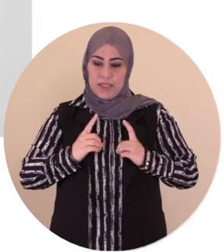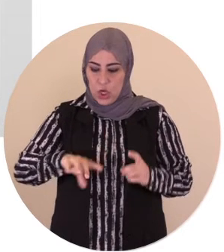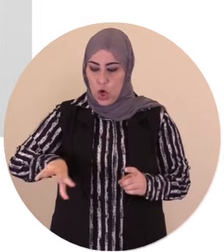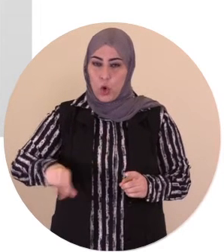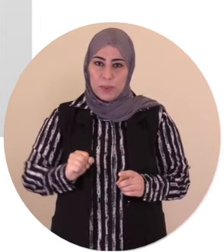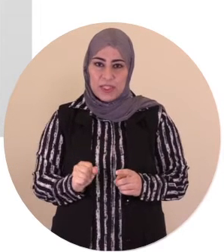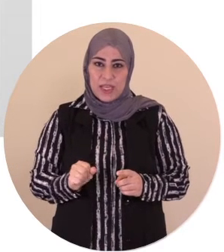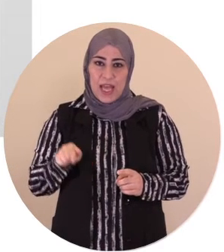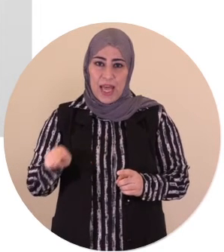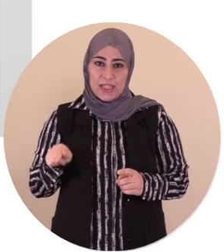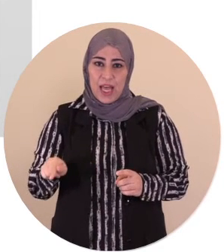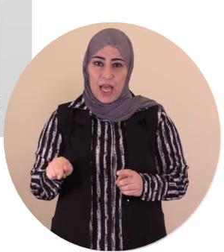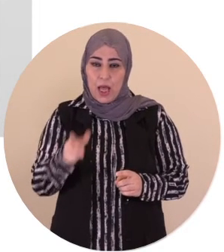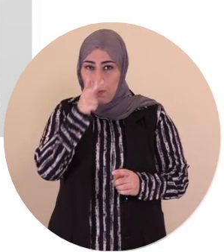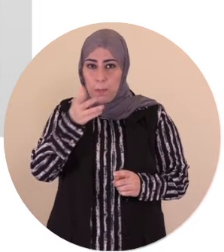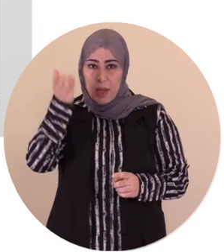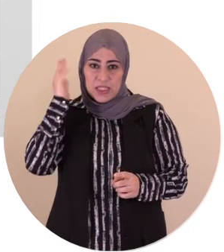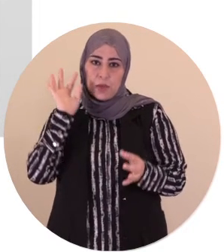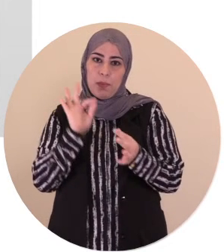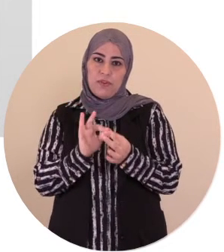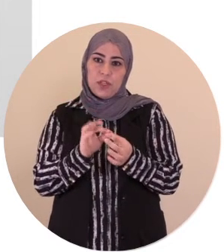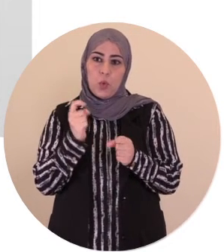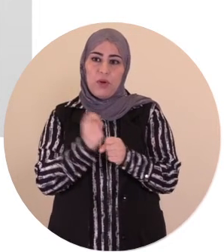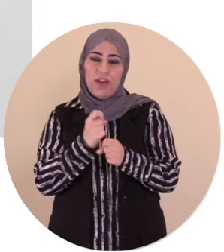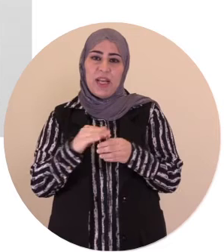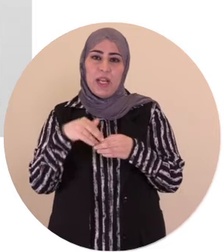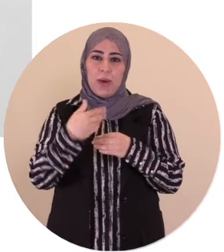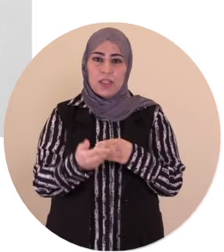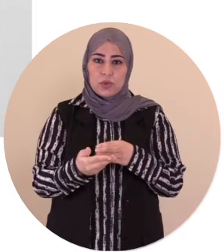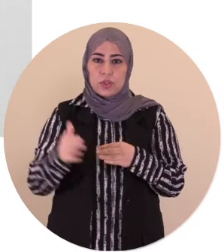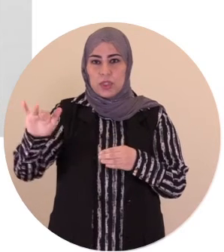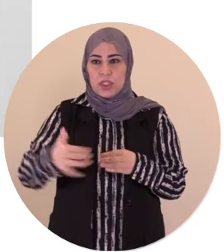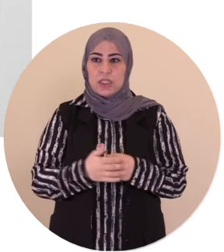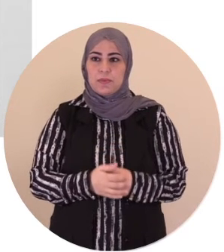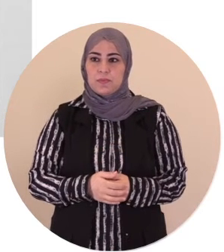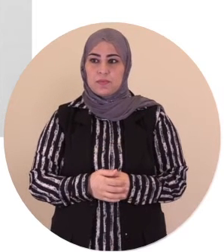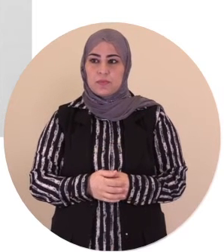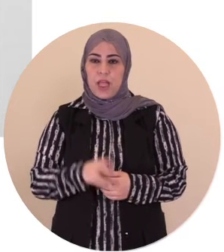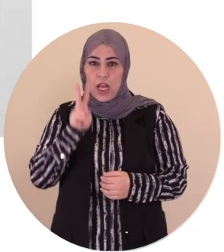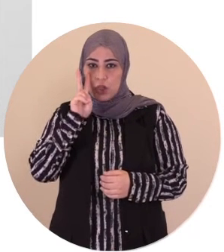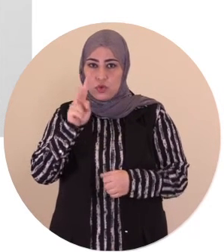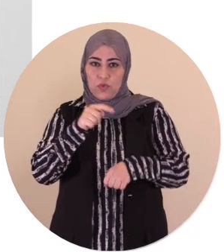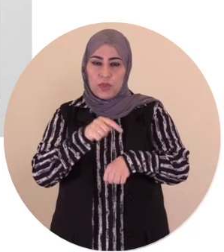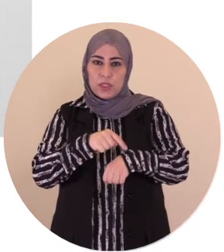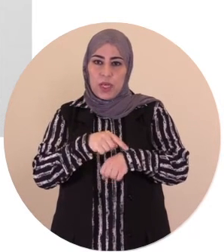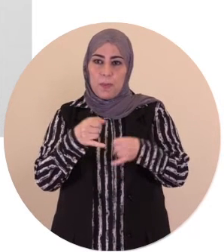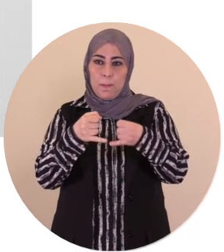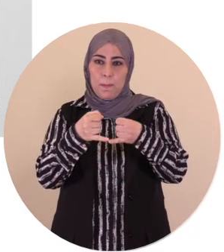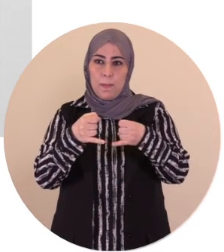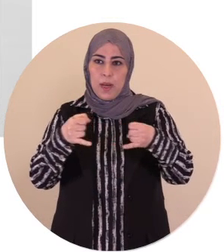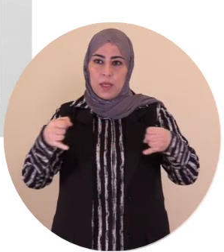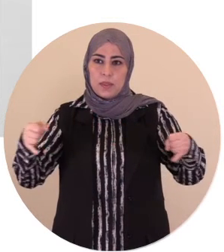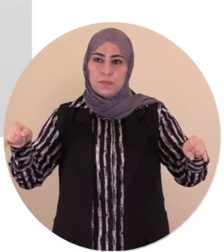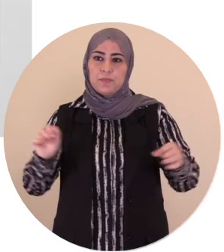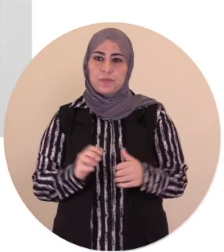first action always has had and the verb in the past participle. Let's use this timeline to look at more examples. Look